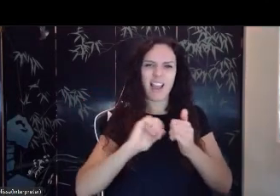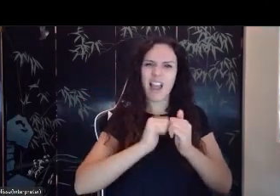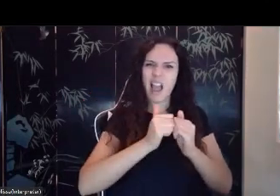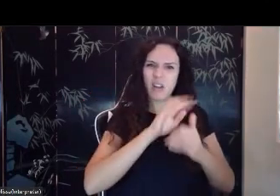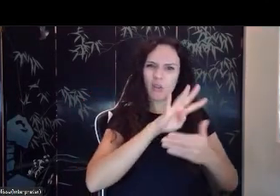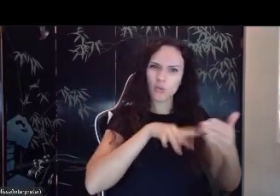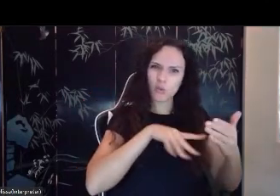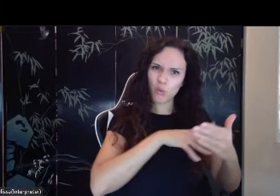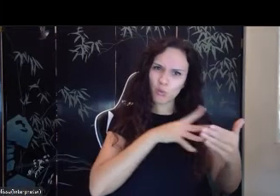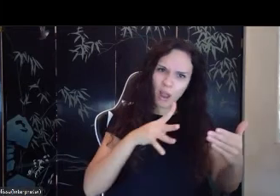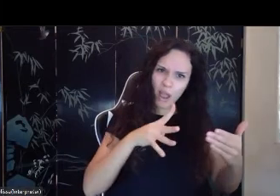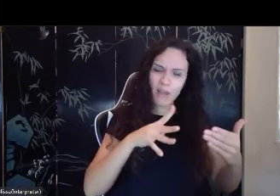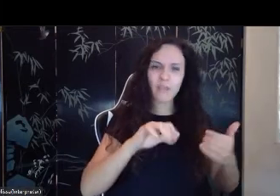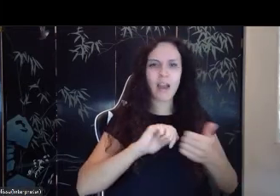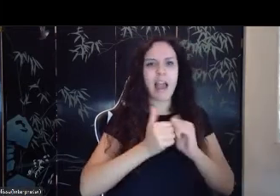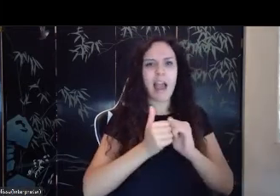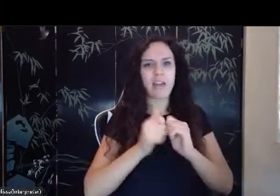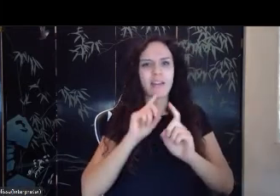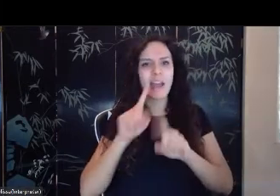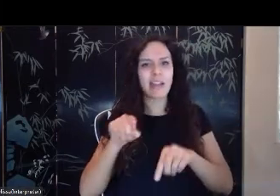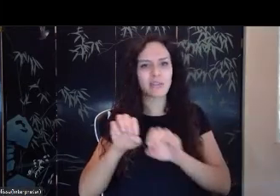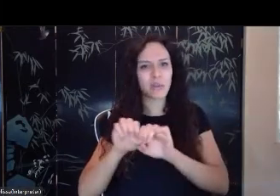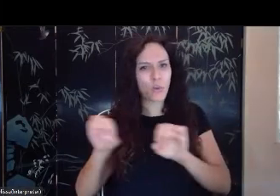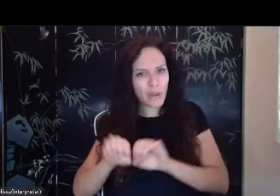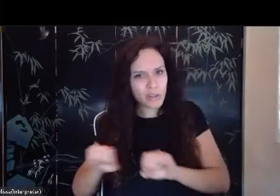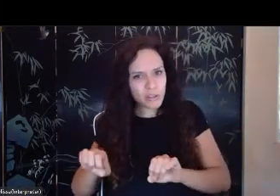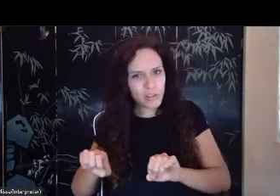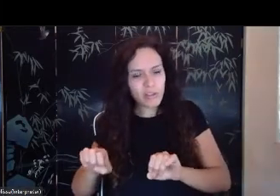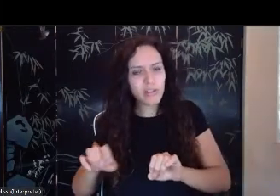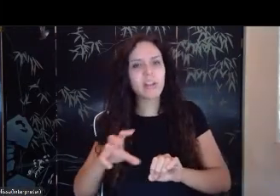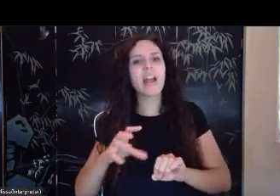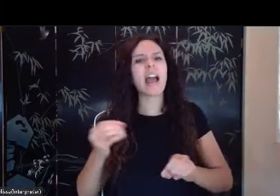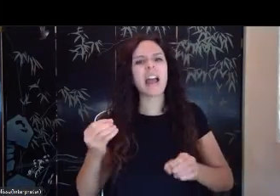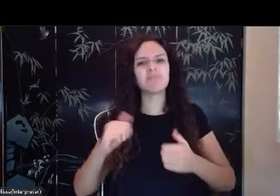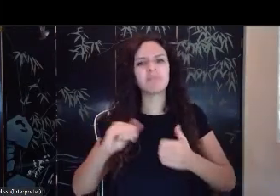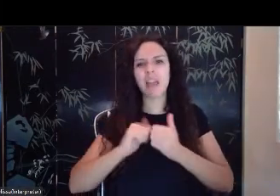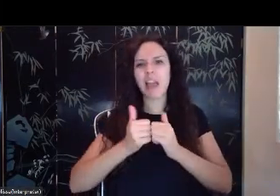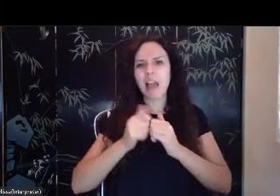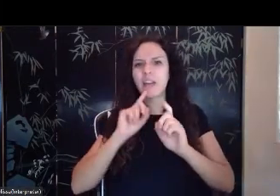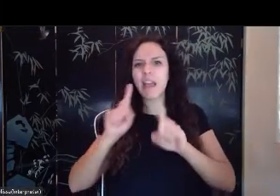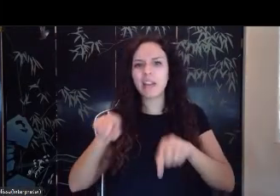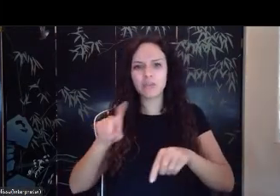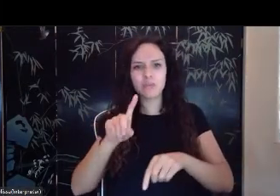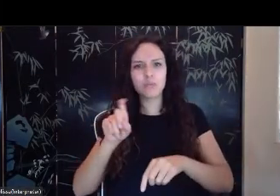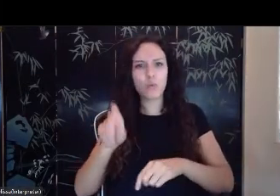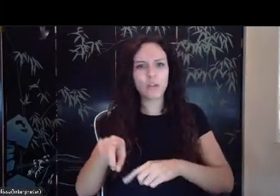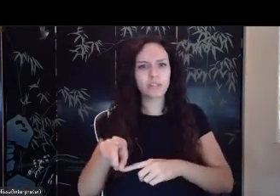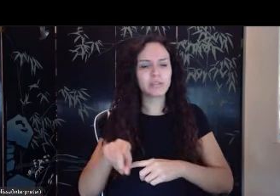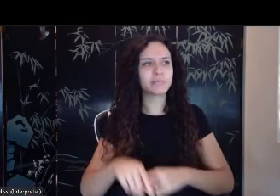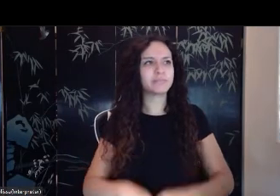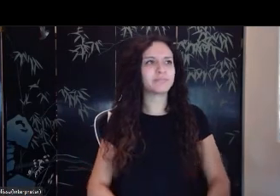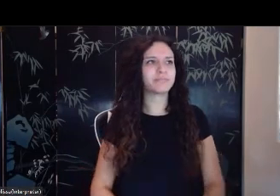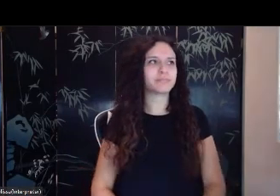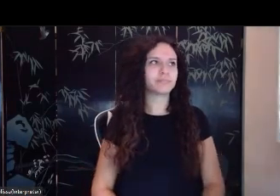graphs, in tables, and how to create equations with them to answer problems.